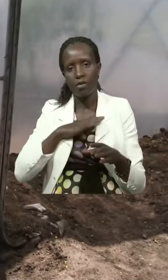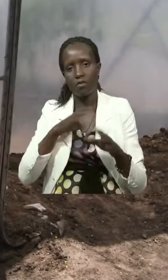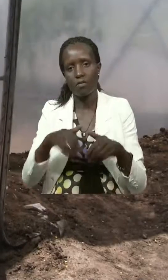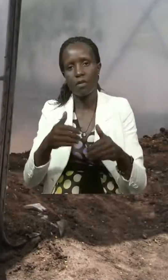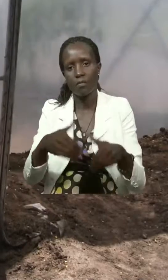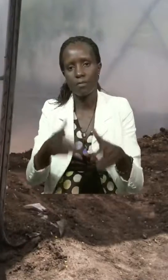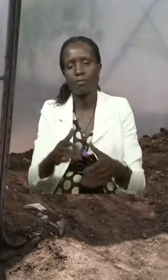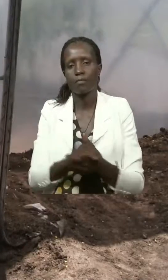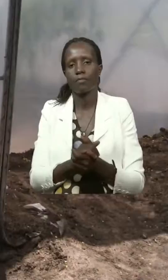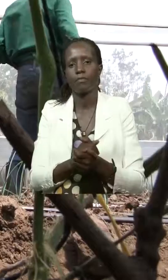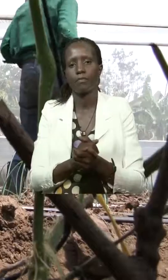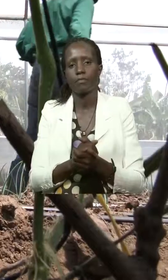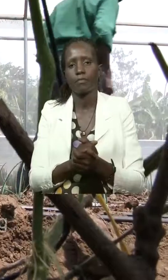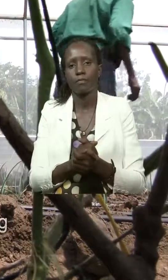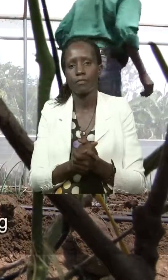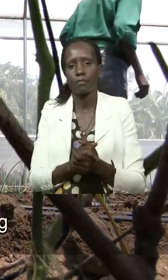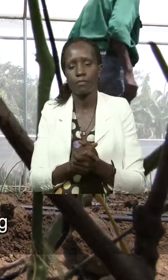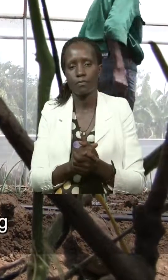own farm.